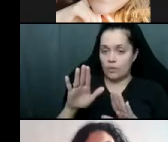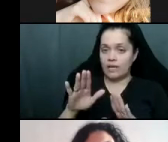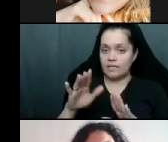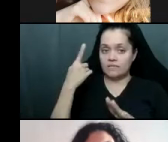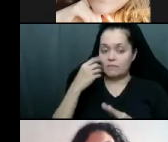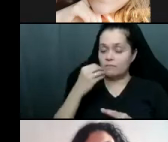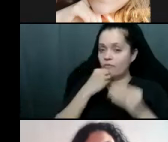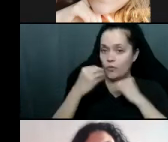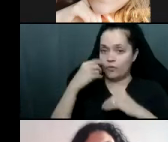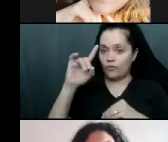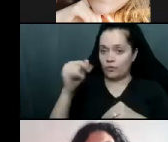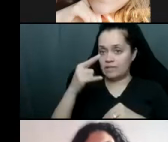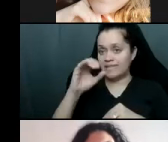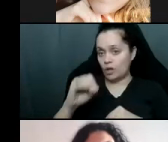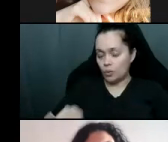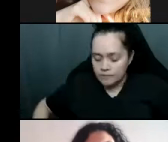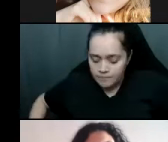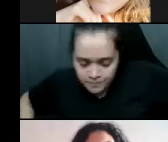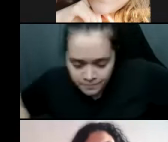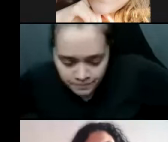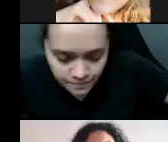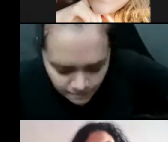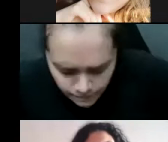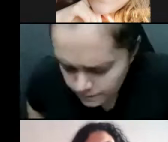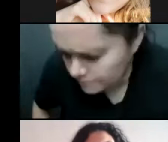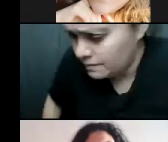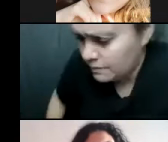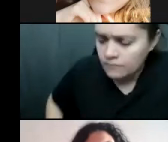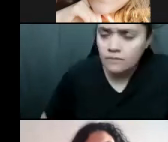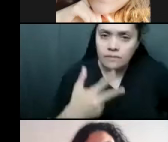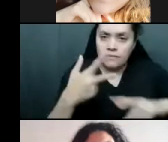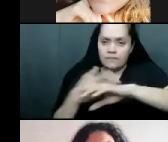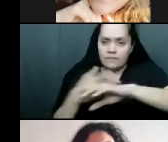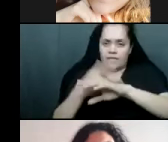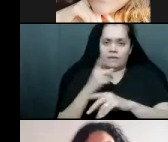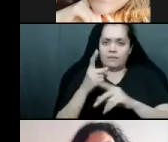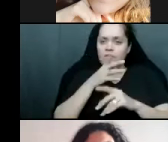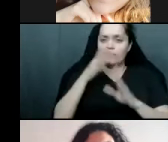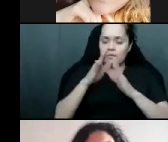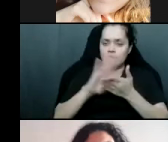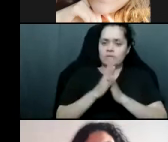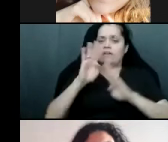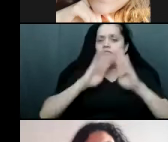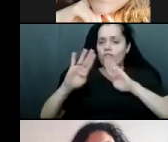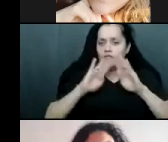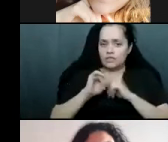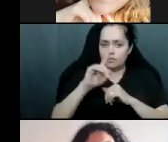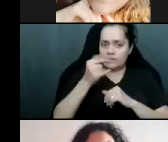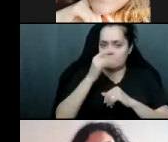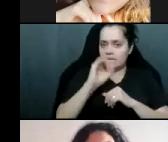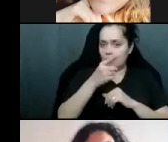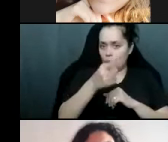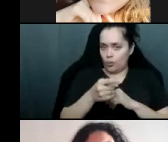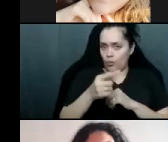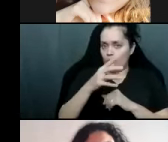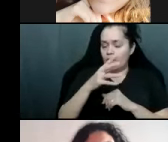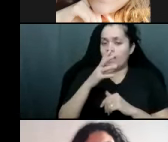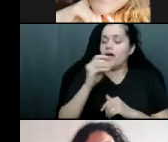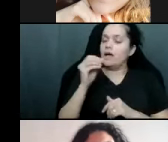Yeah. And so sheep farmers became very frustrated with the dingoes